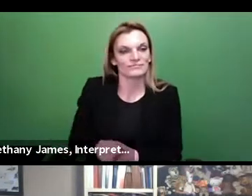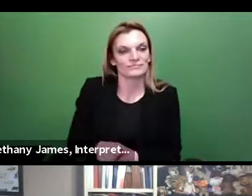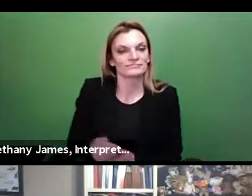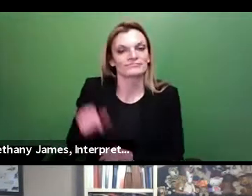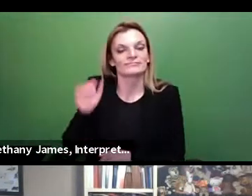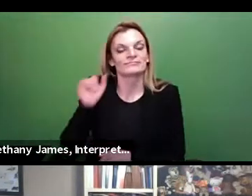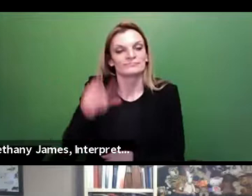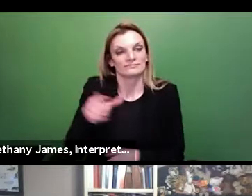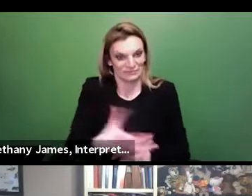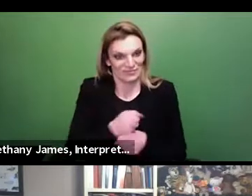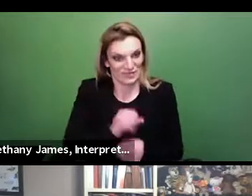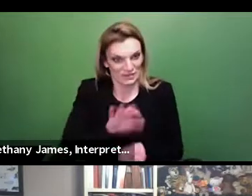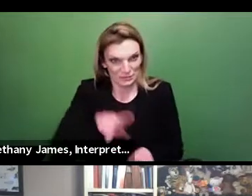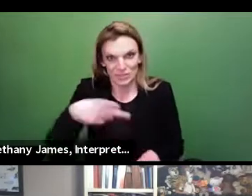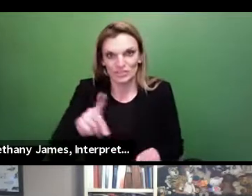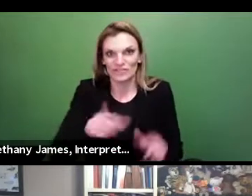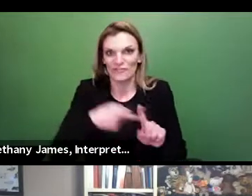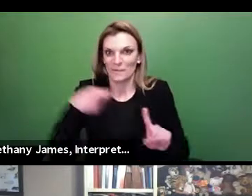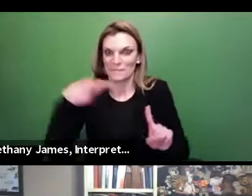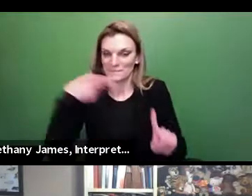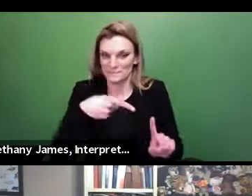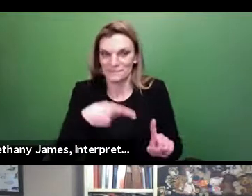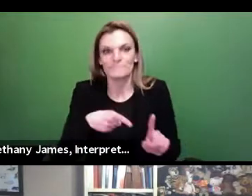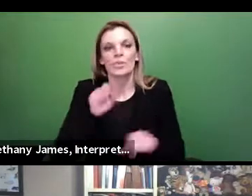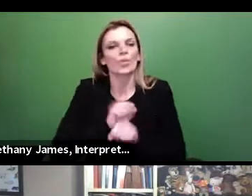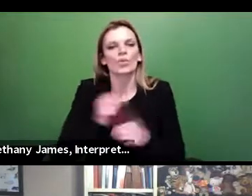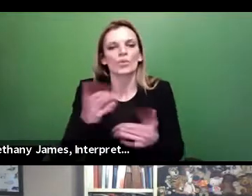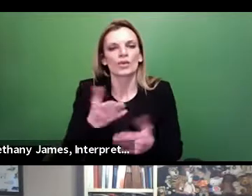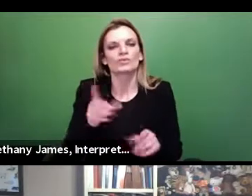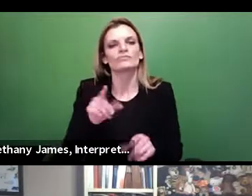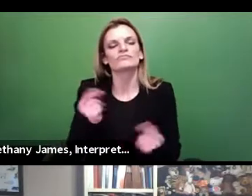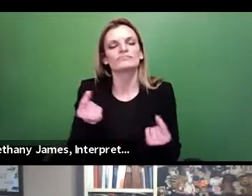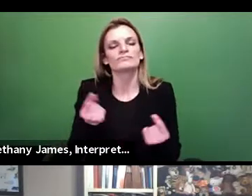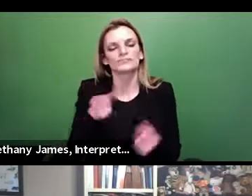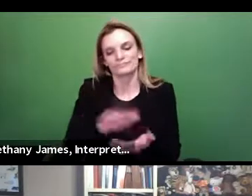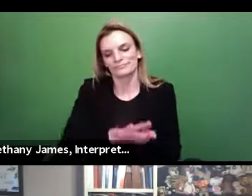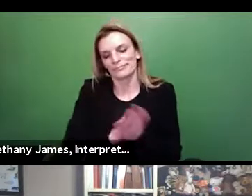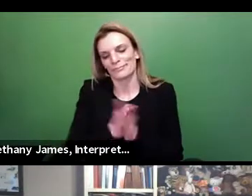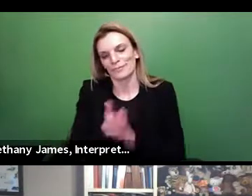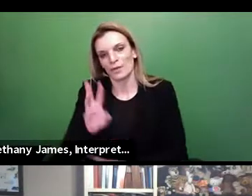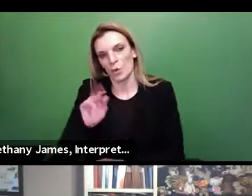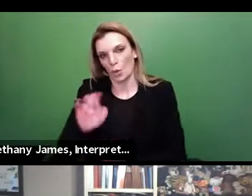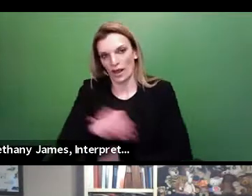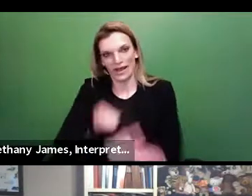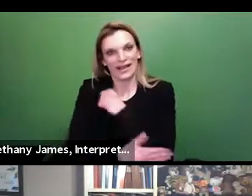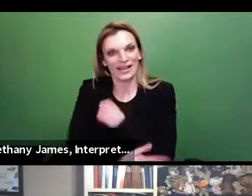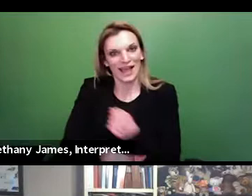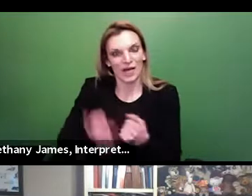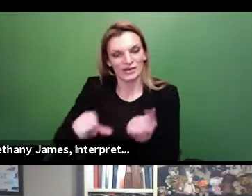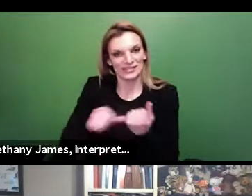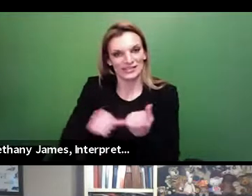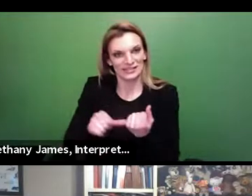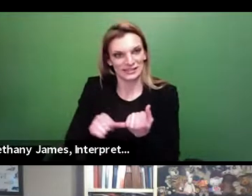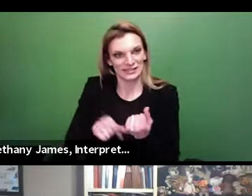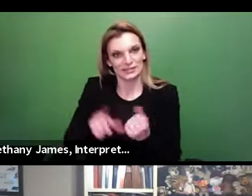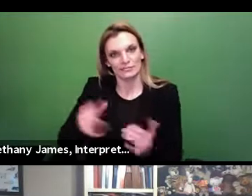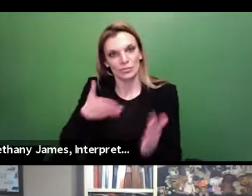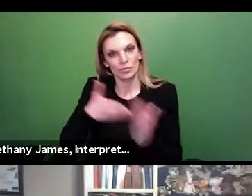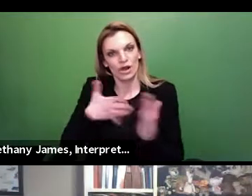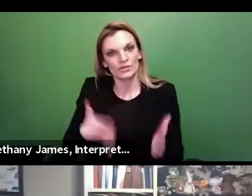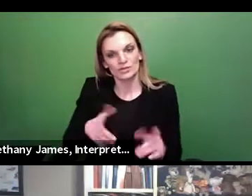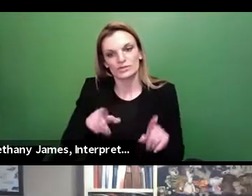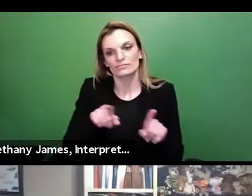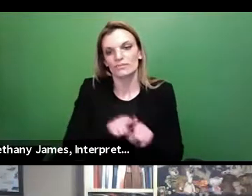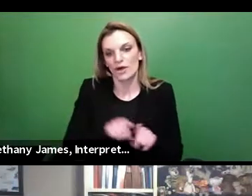Law in 1967, Judge Roberson worked as a Wayne County Assistant Prosecutor, Assistant U.S. Attorney, and in private